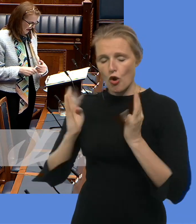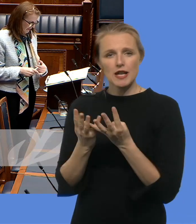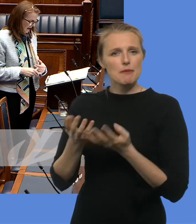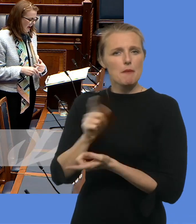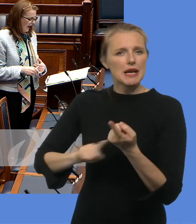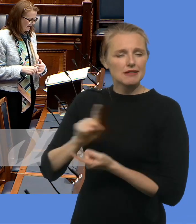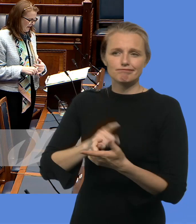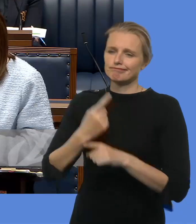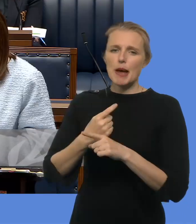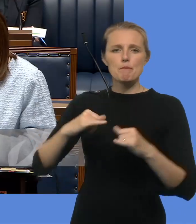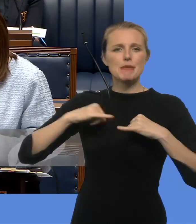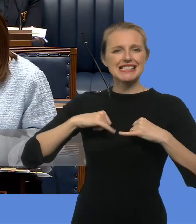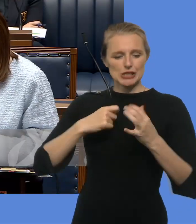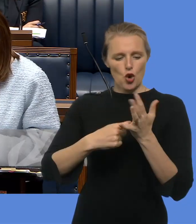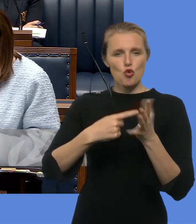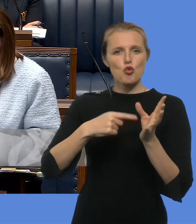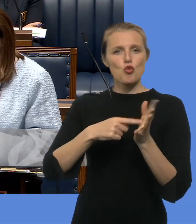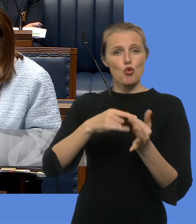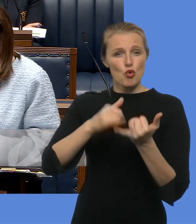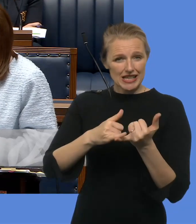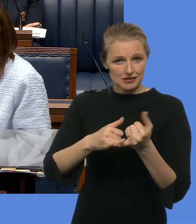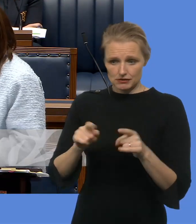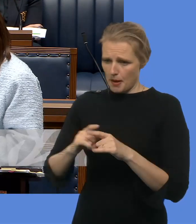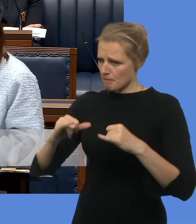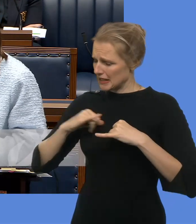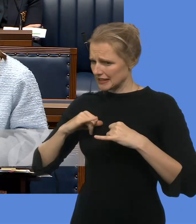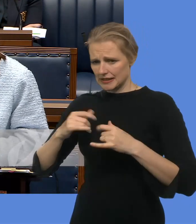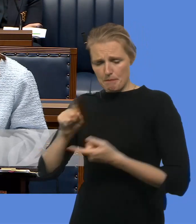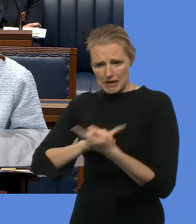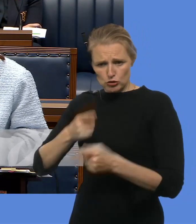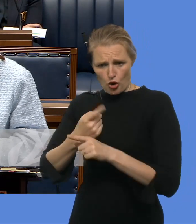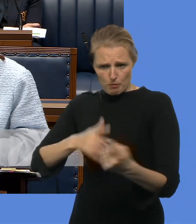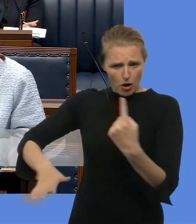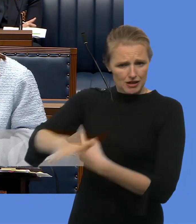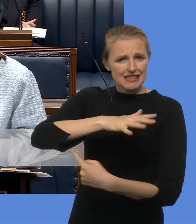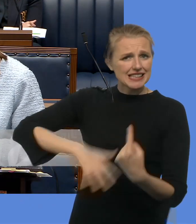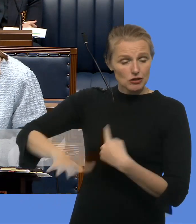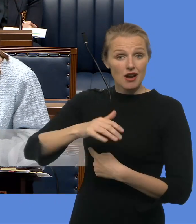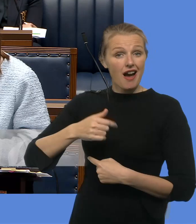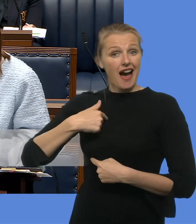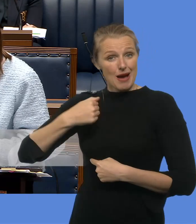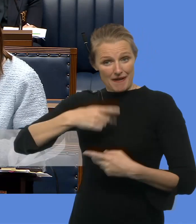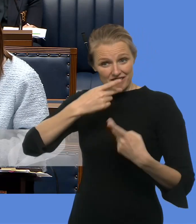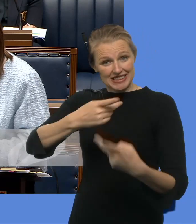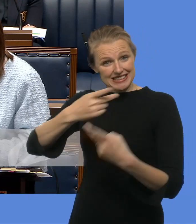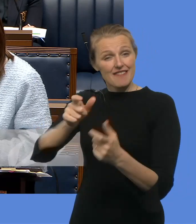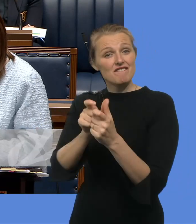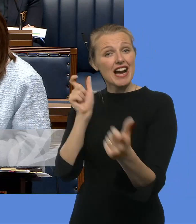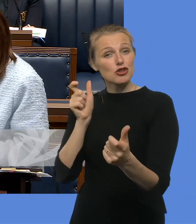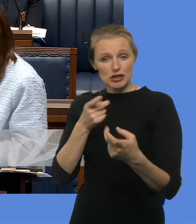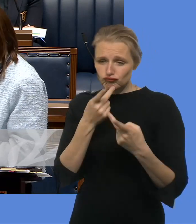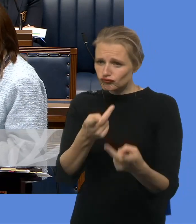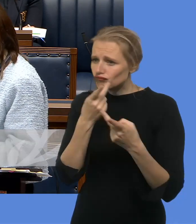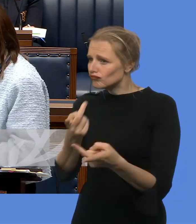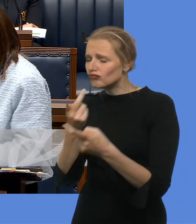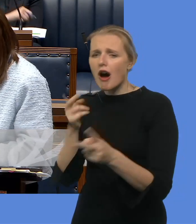rates generally and meetings focusing on the sector. Over the last 2 weeks, I have visited manufacturers in the factory environment to get a